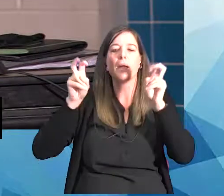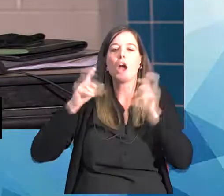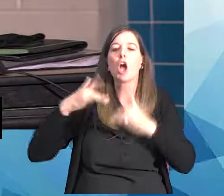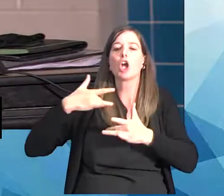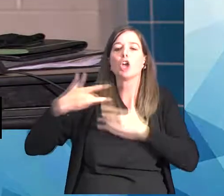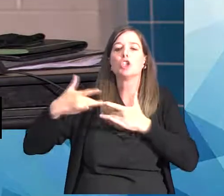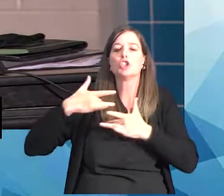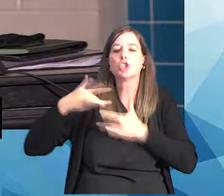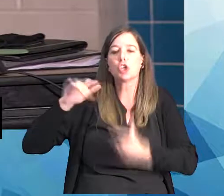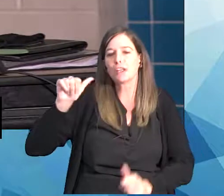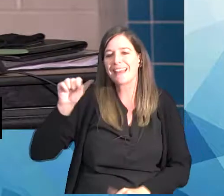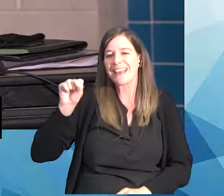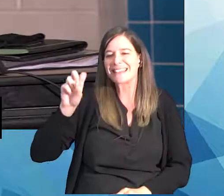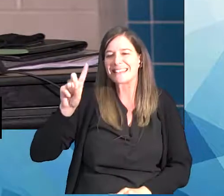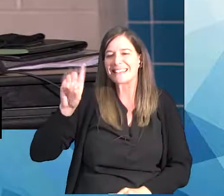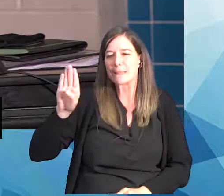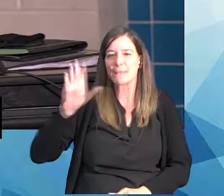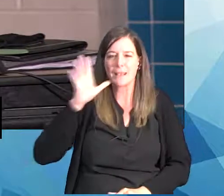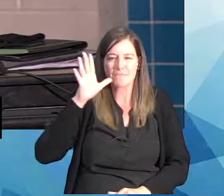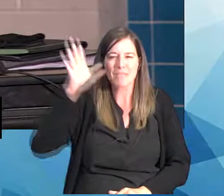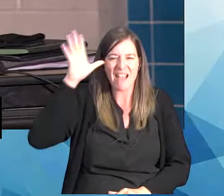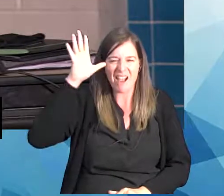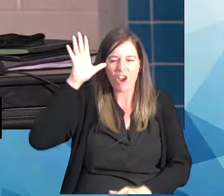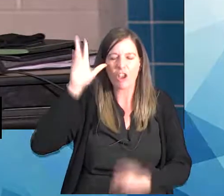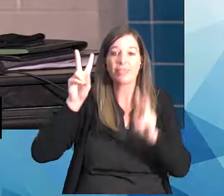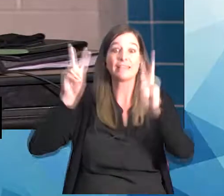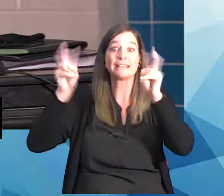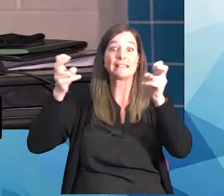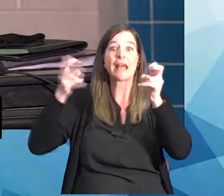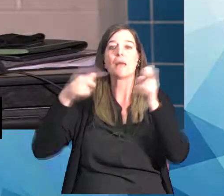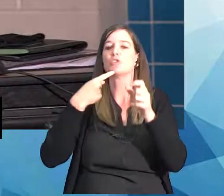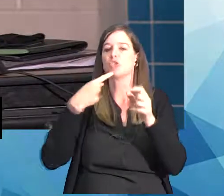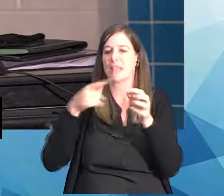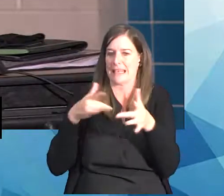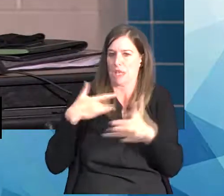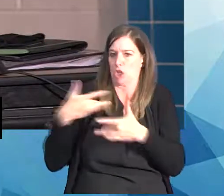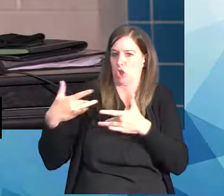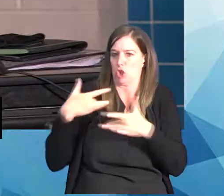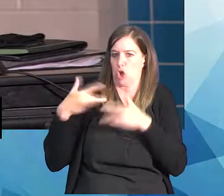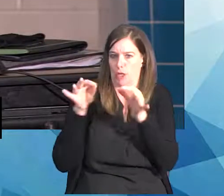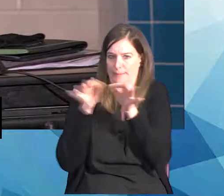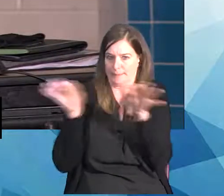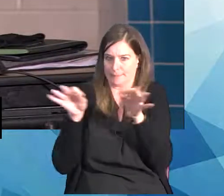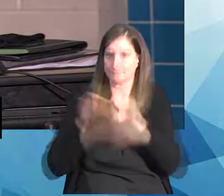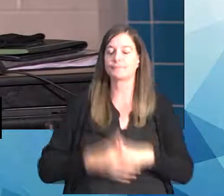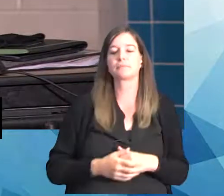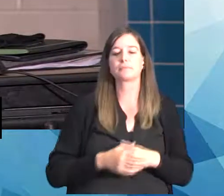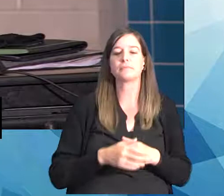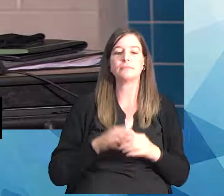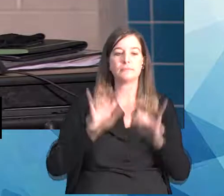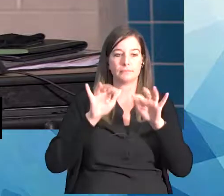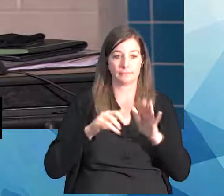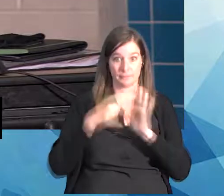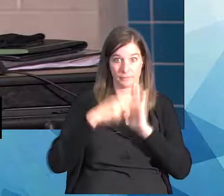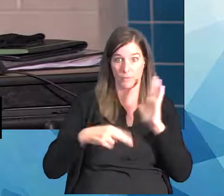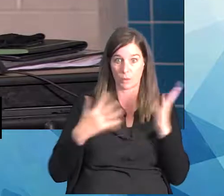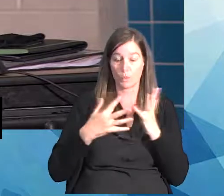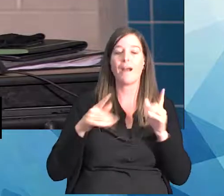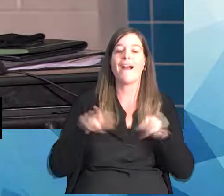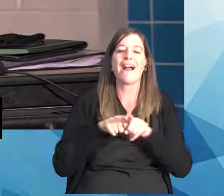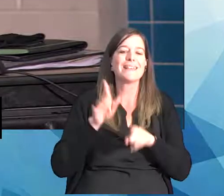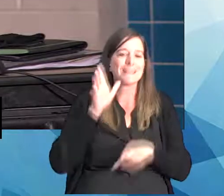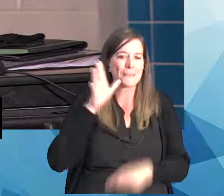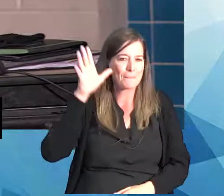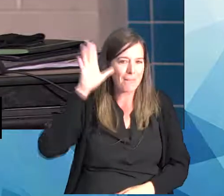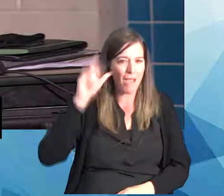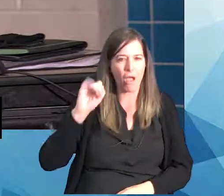just concerns, and the email is as follows. As a parent to a student, I am concerned